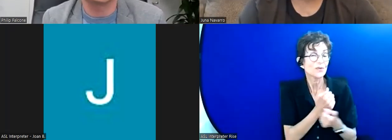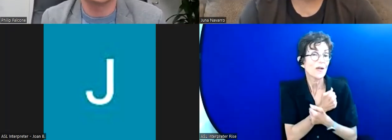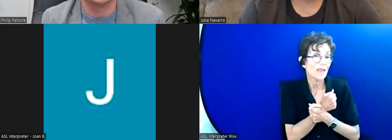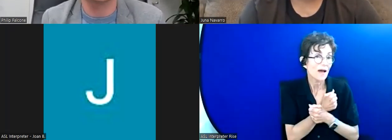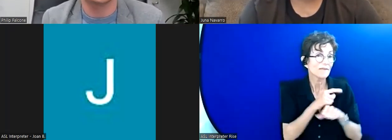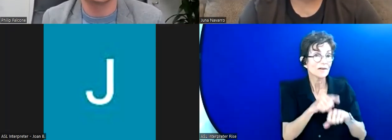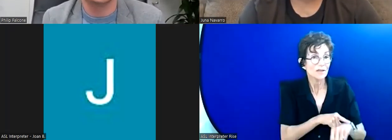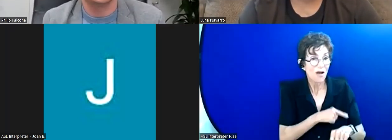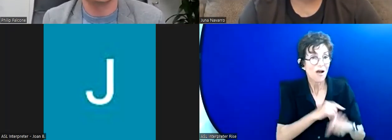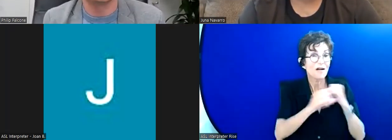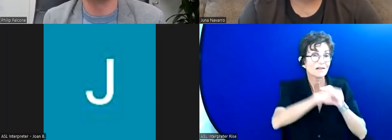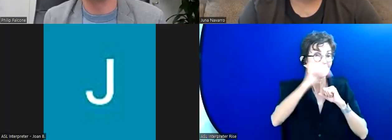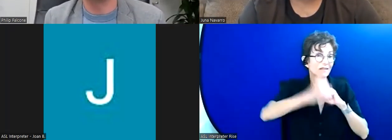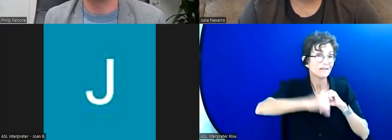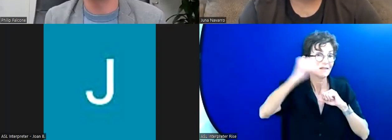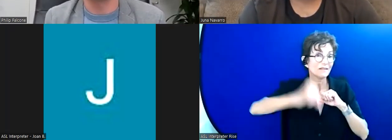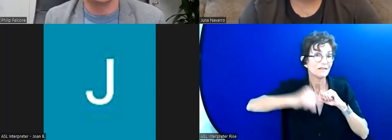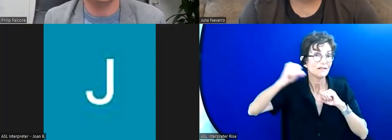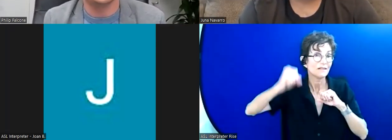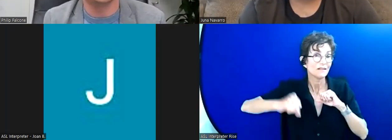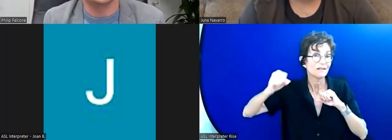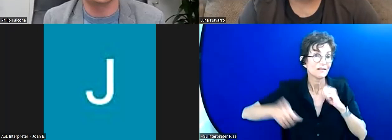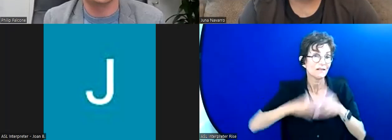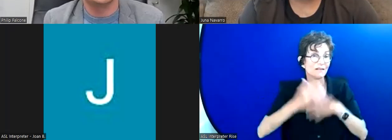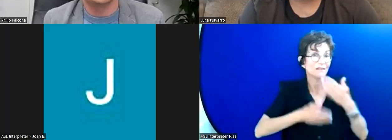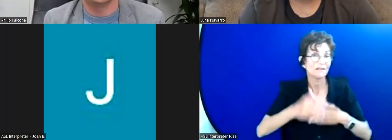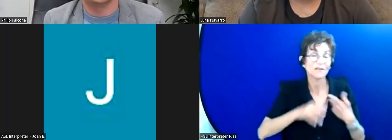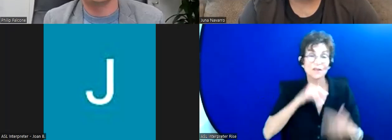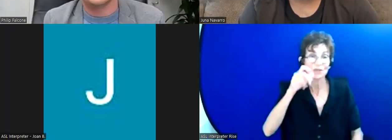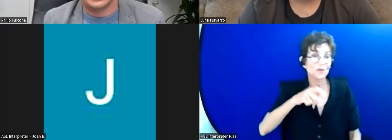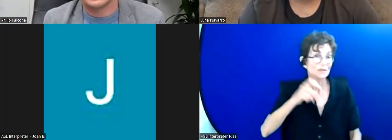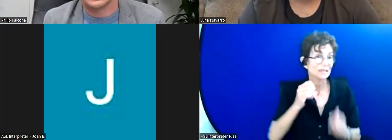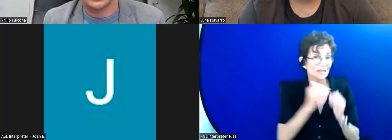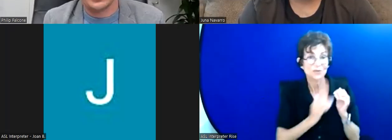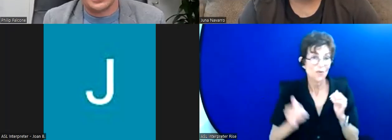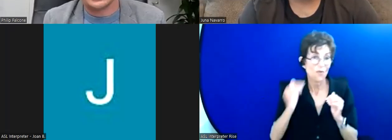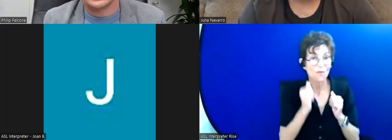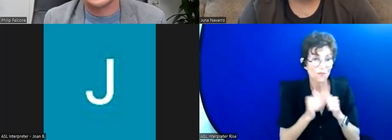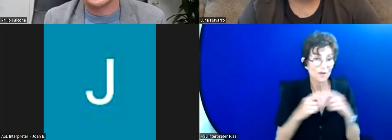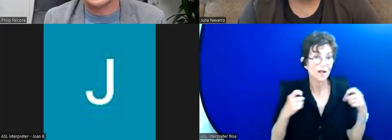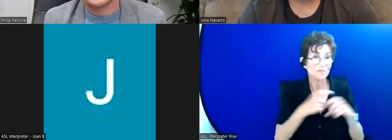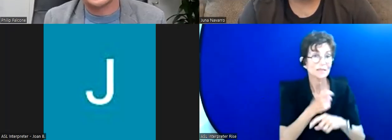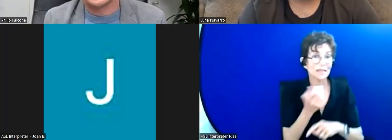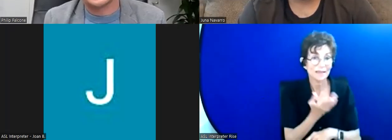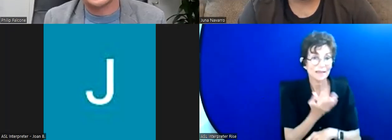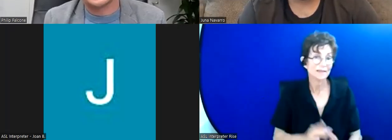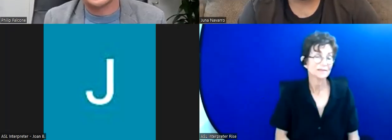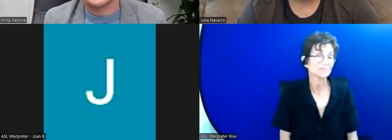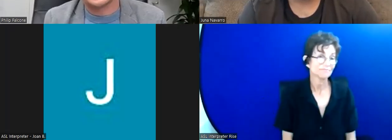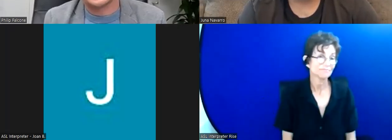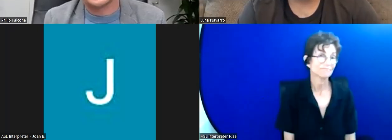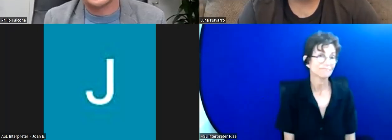are just not necessary. We don't need to overcomplicate things. And so I think that being able to